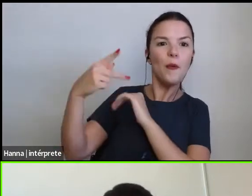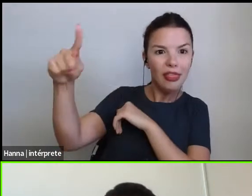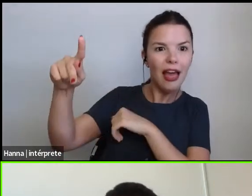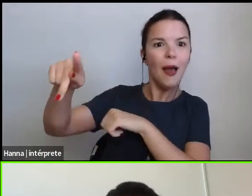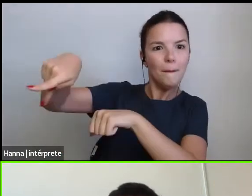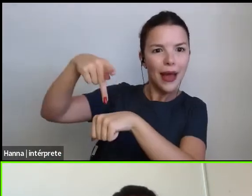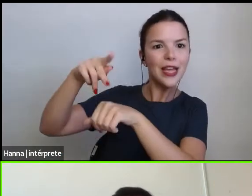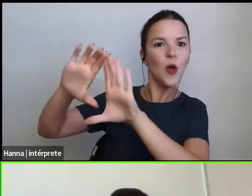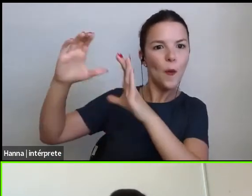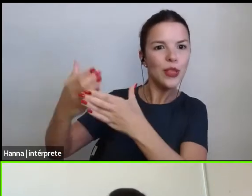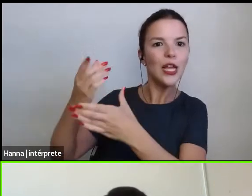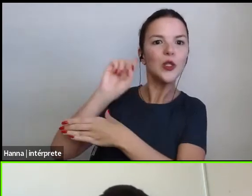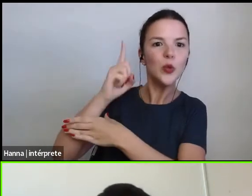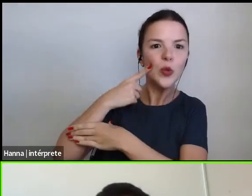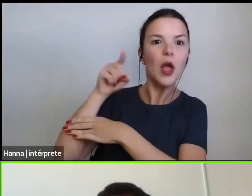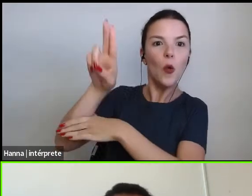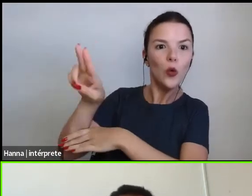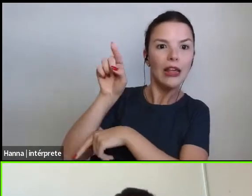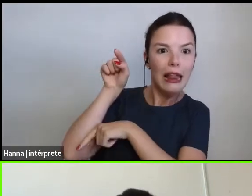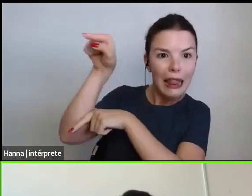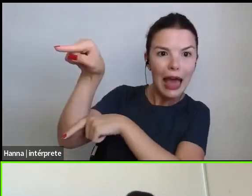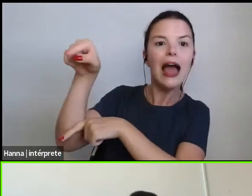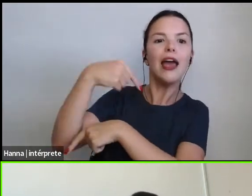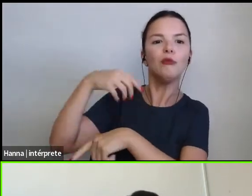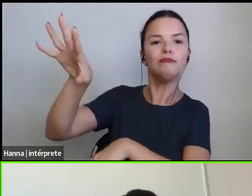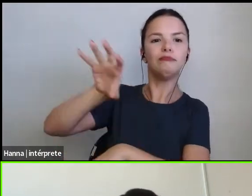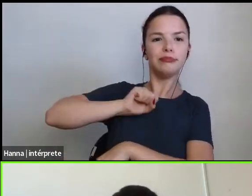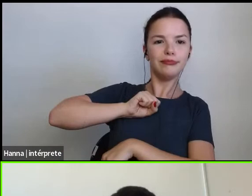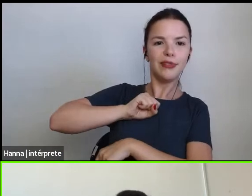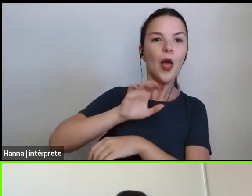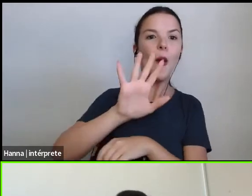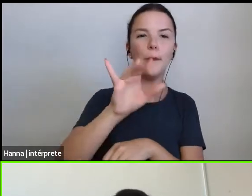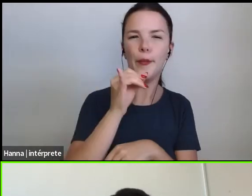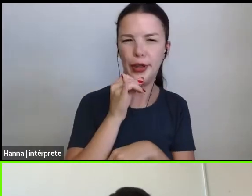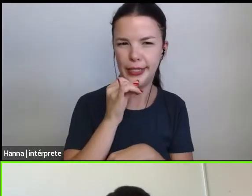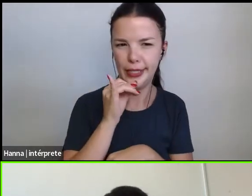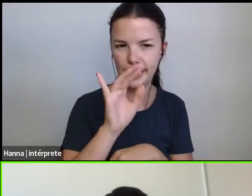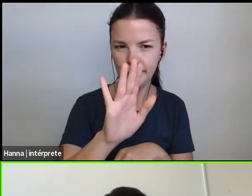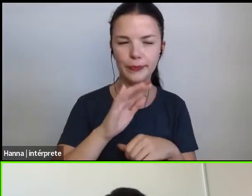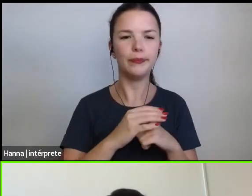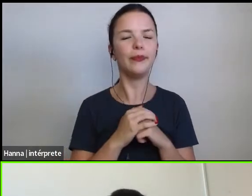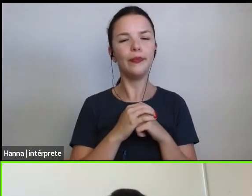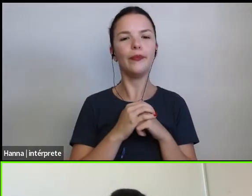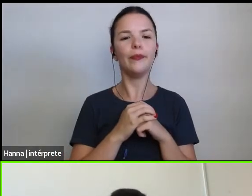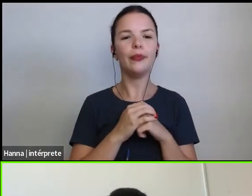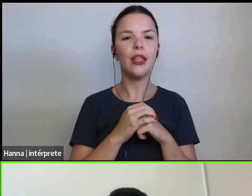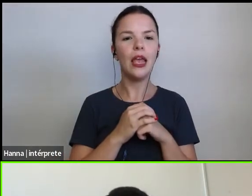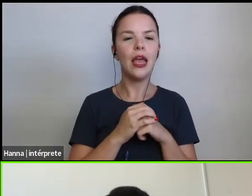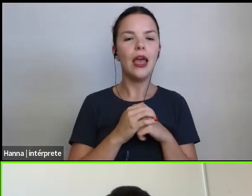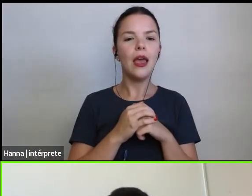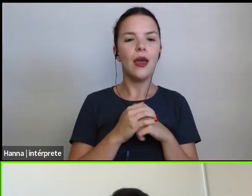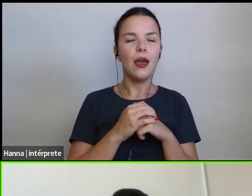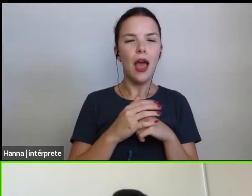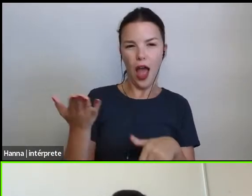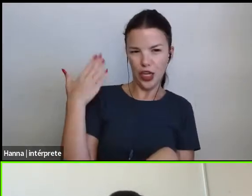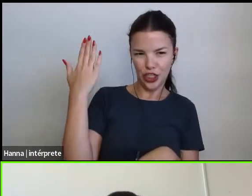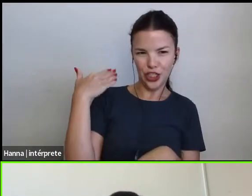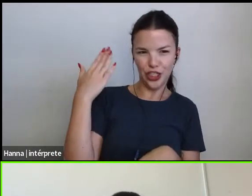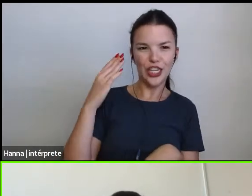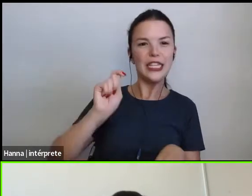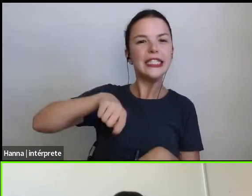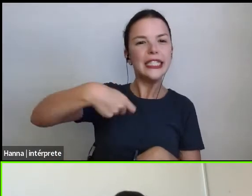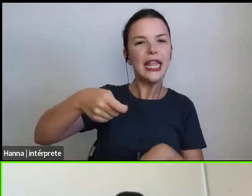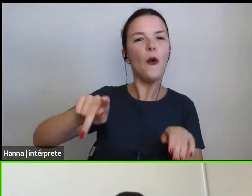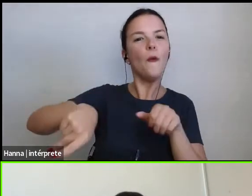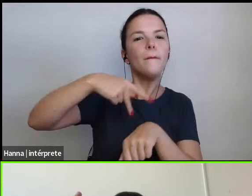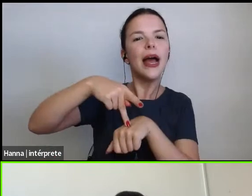from that country. So just to give you an example, in the past, the sign for Chile, the country